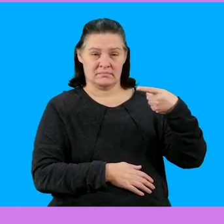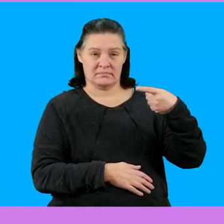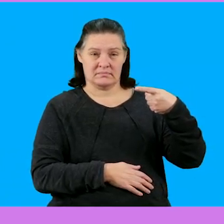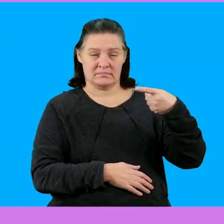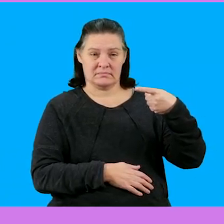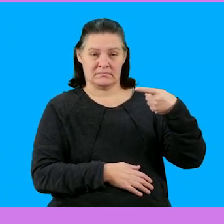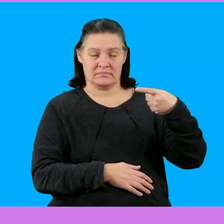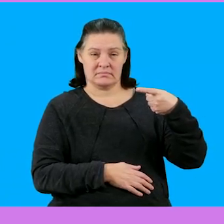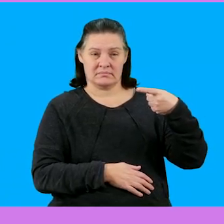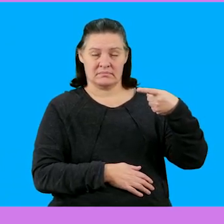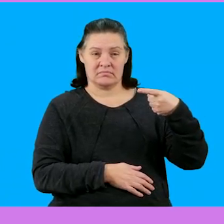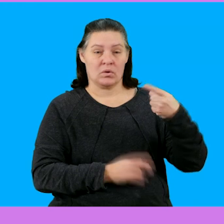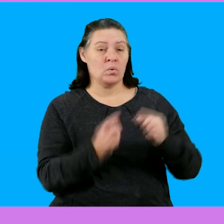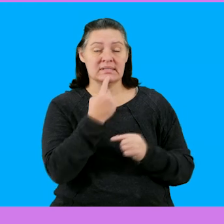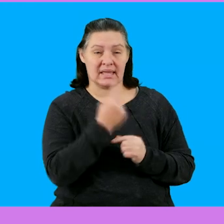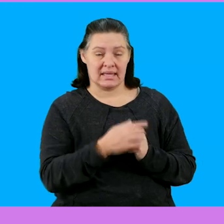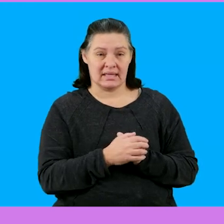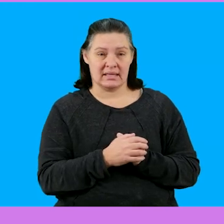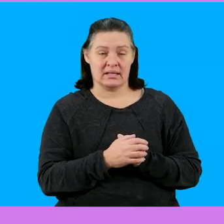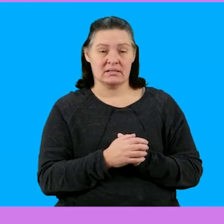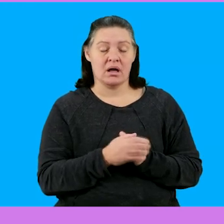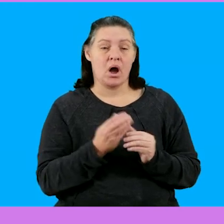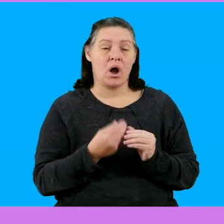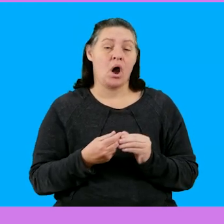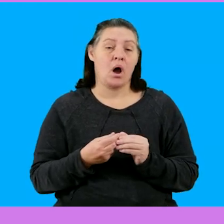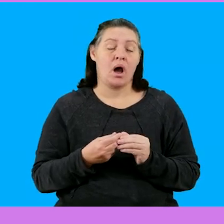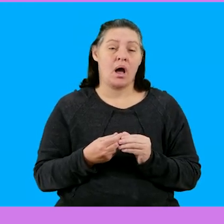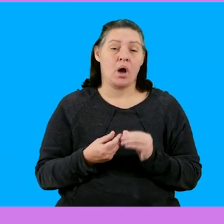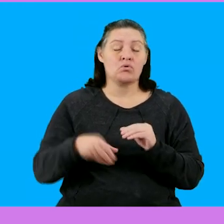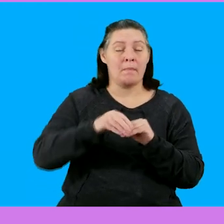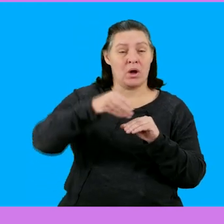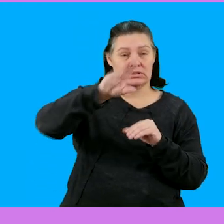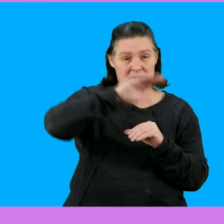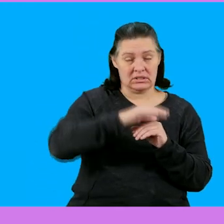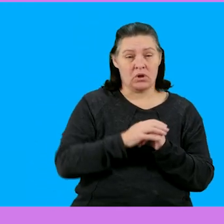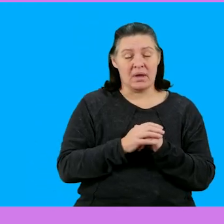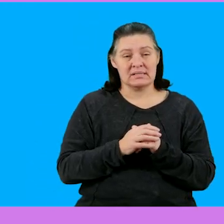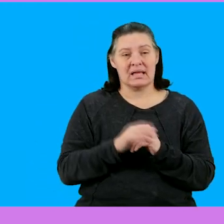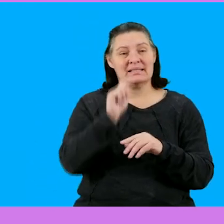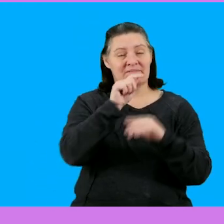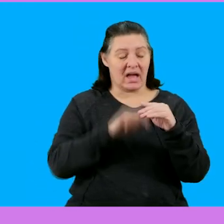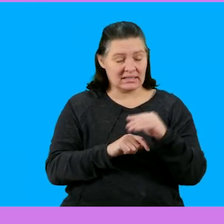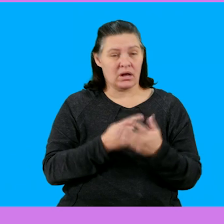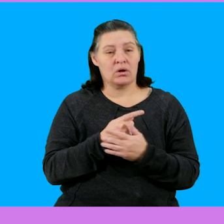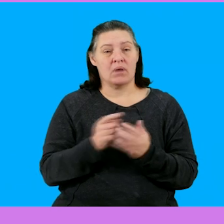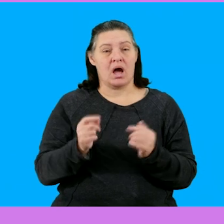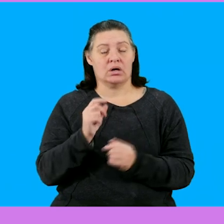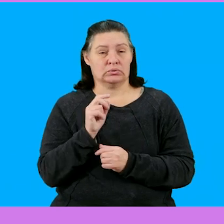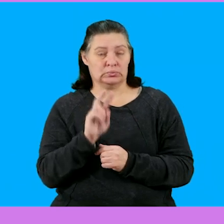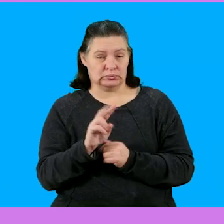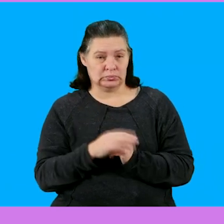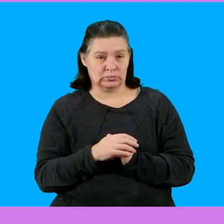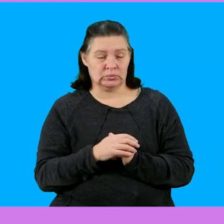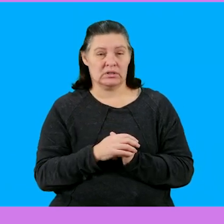Okay, so remember, we are saying that it's compounded half yearly. So I need to divide my interest rate by 2. No?